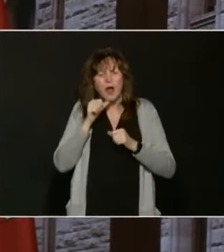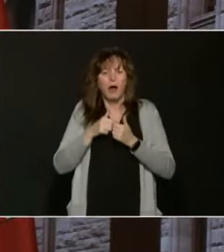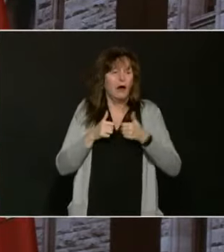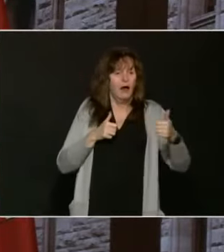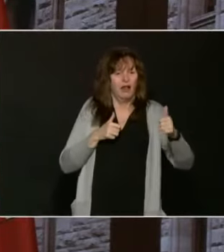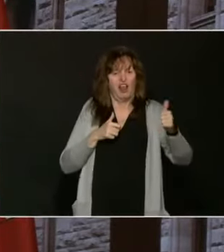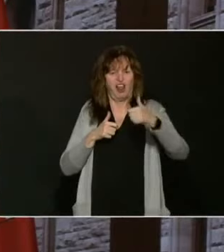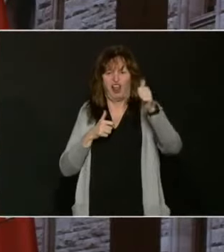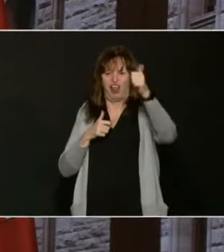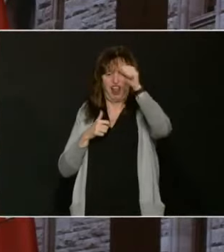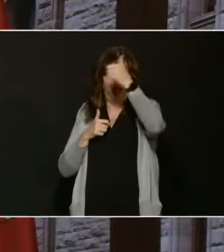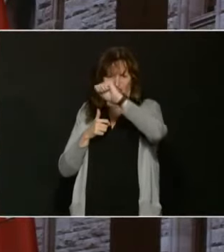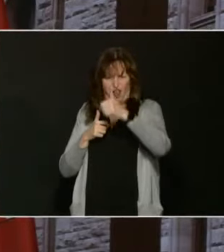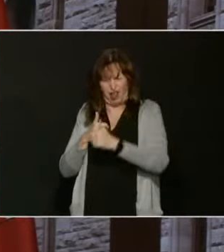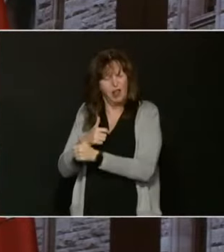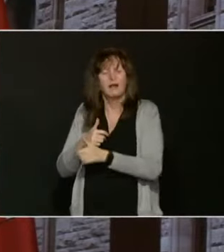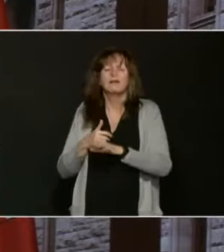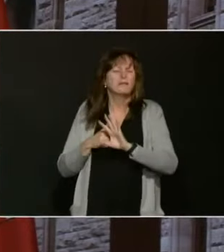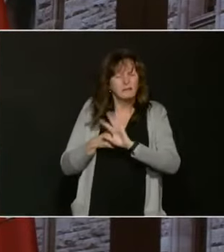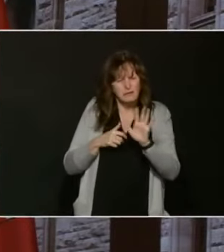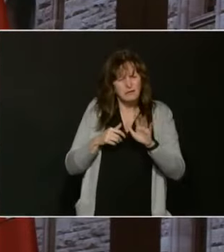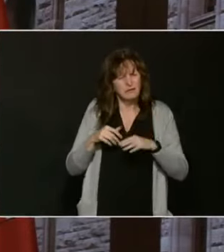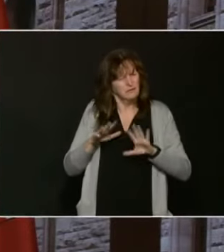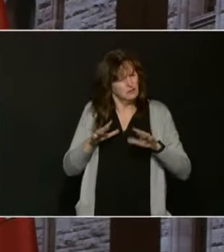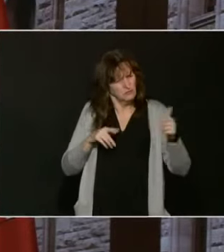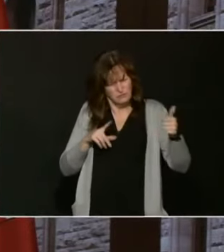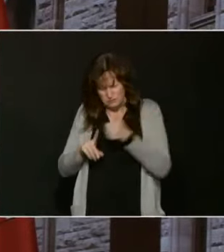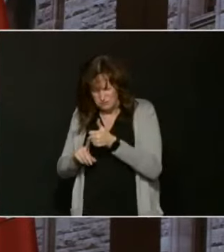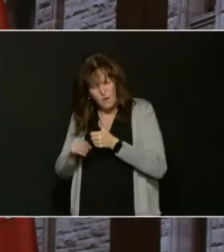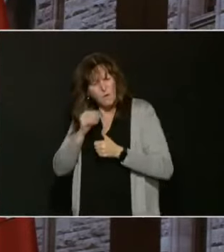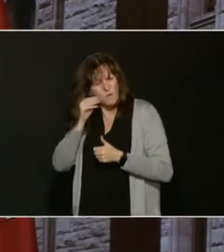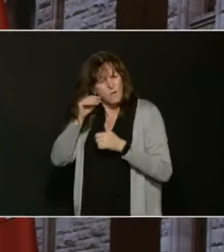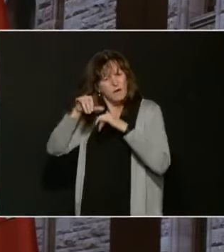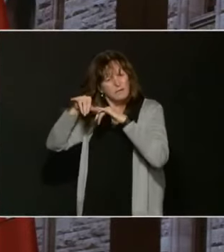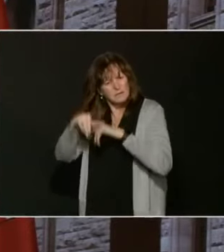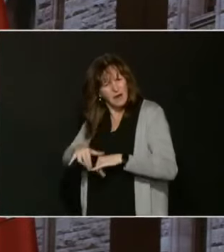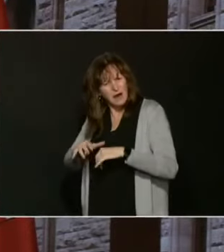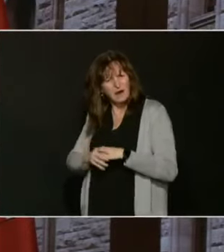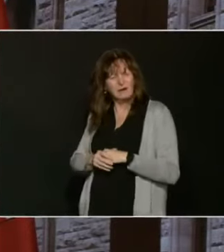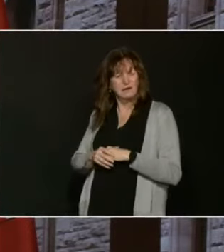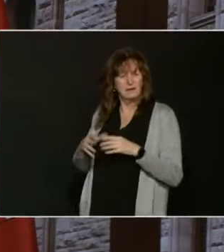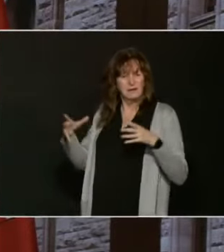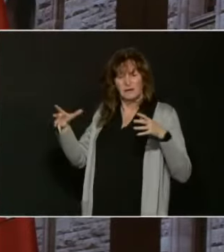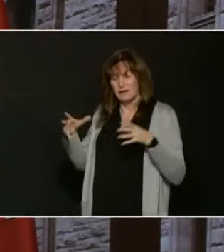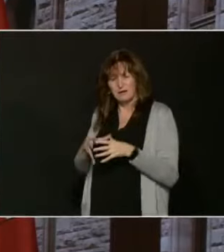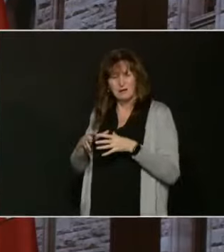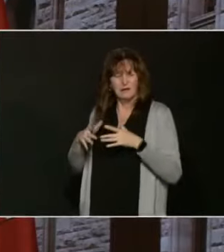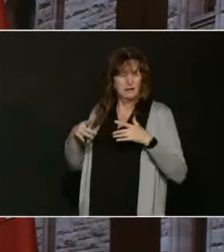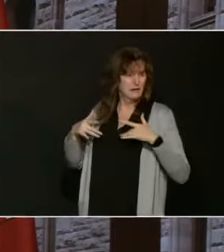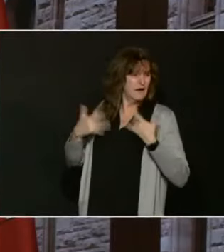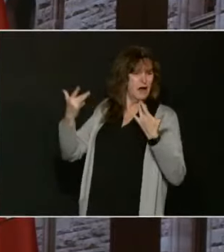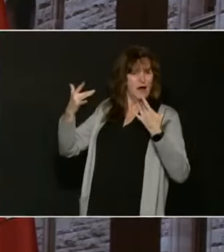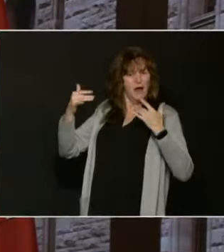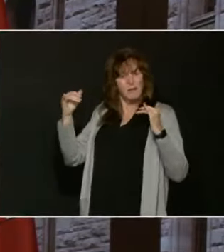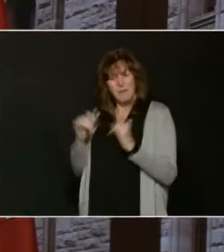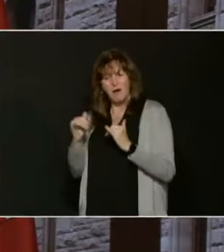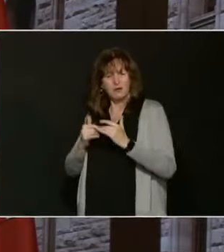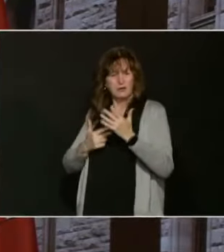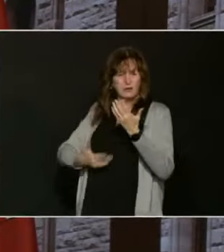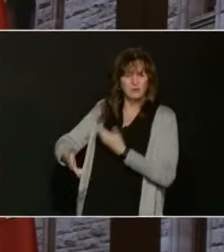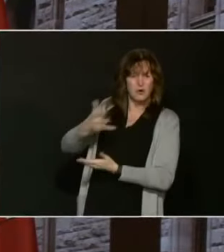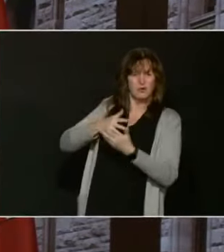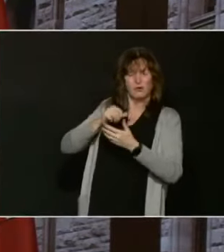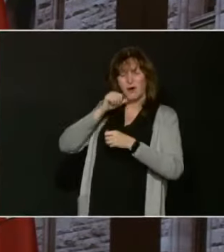yellow, and red areas, records from public health of people gathering for social events, not taking precautions, and not doing the proper